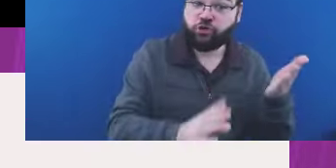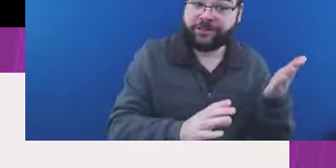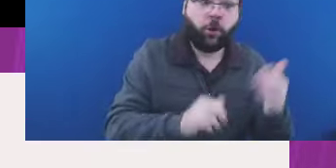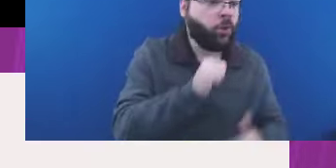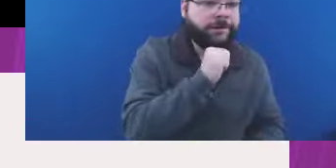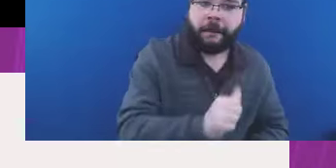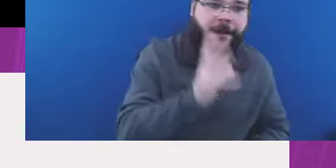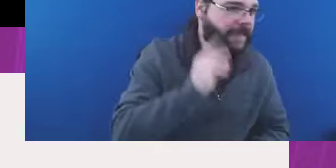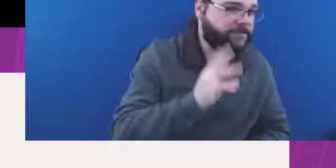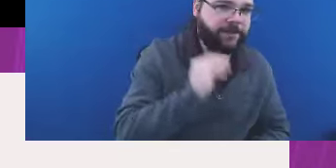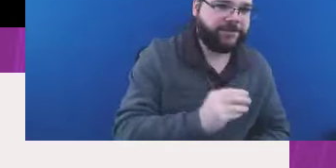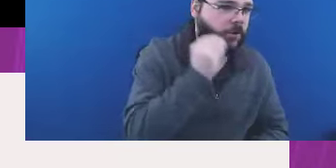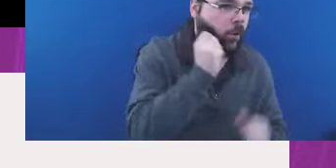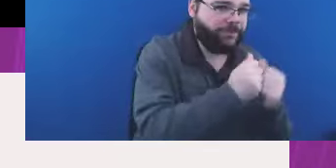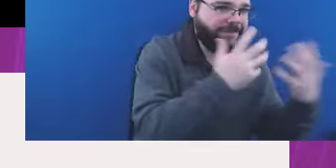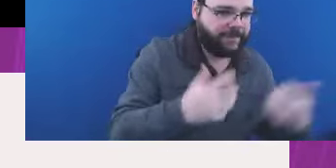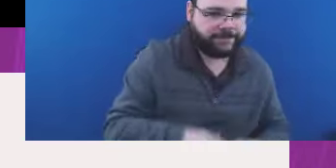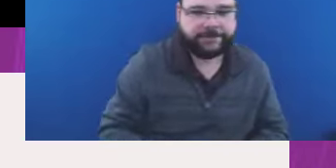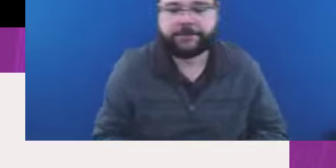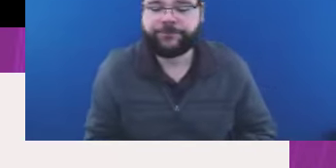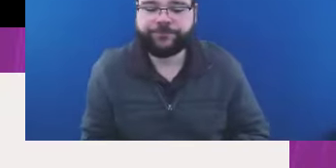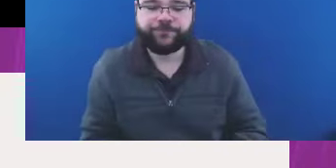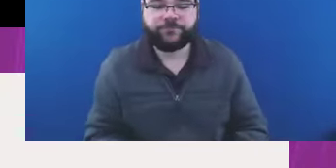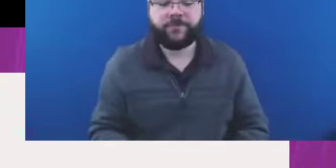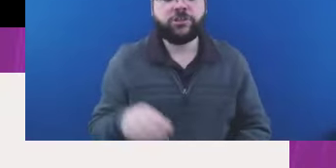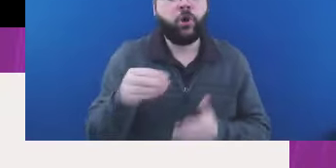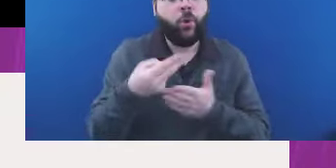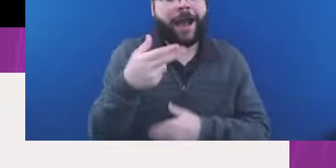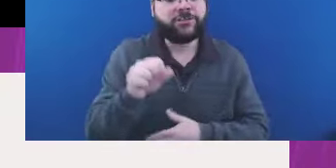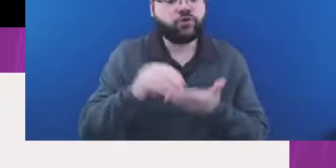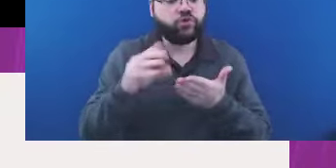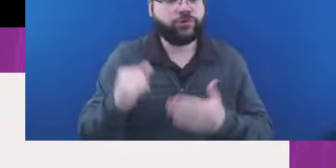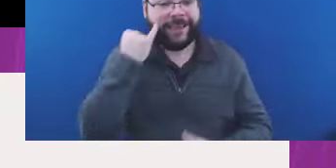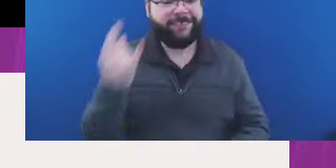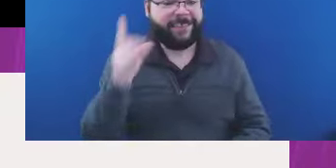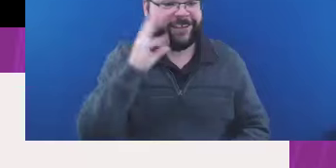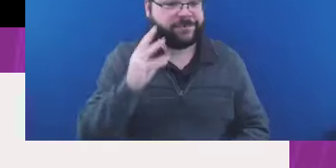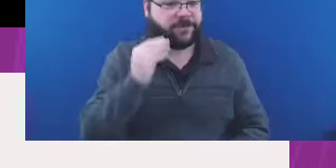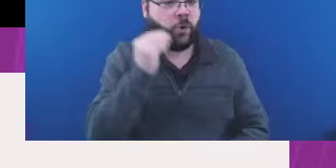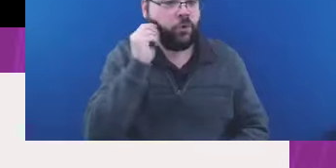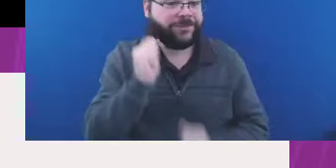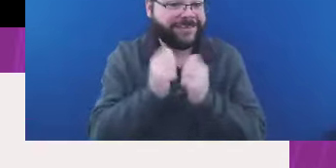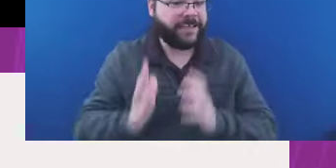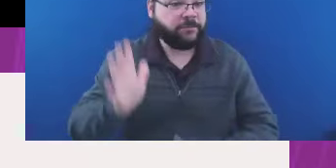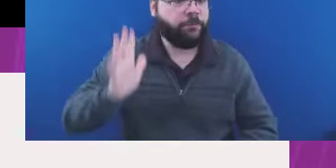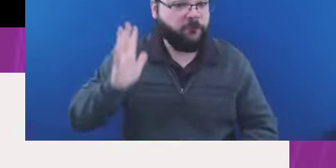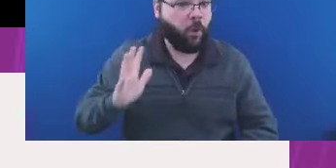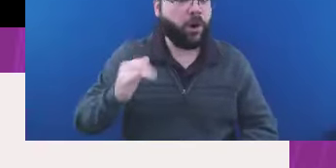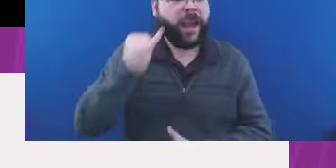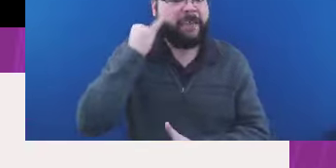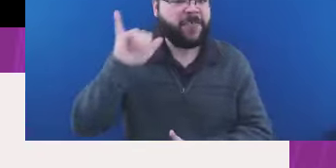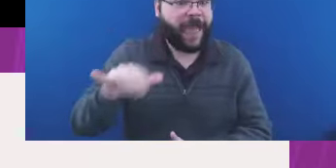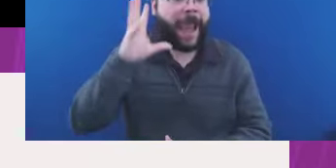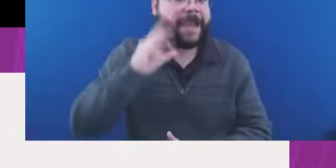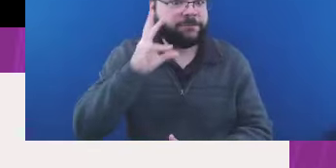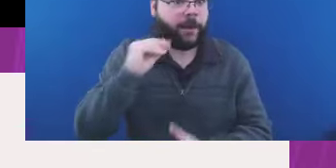We also know that high school students who have experienced homelessness, even if they are stably housed, if they have that experience in their